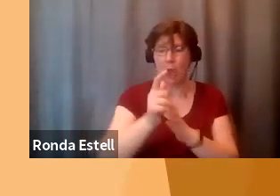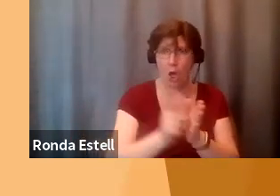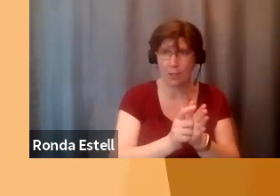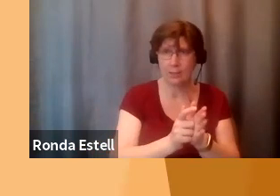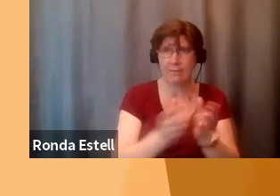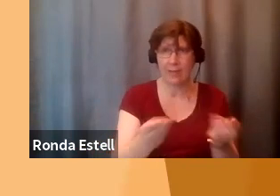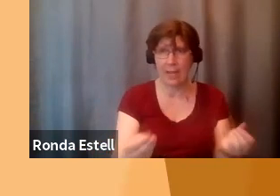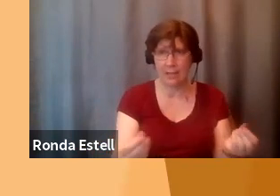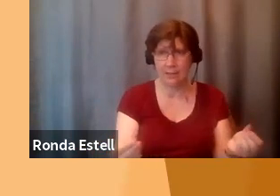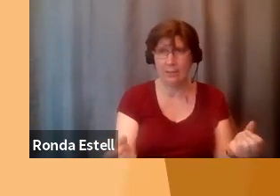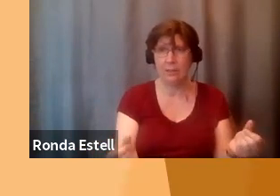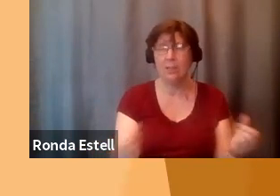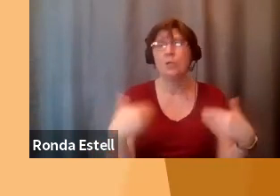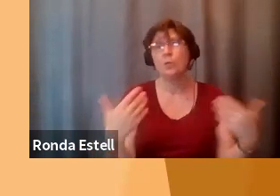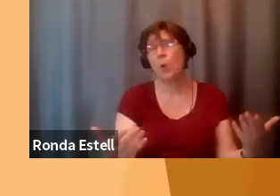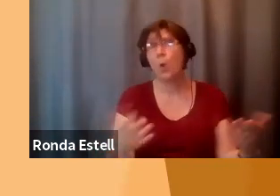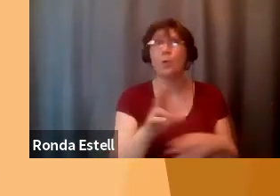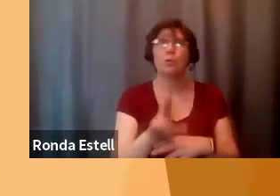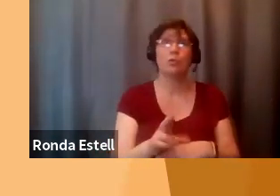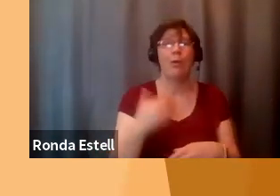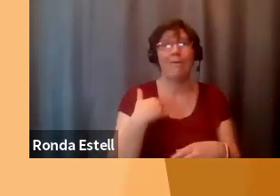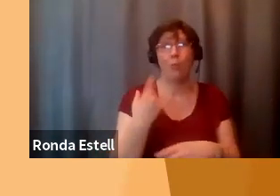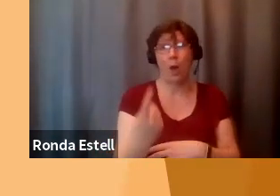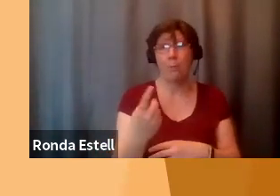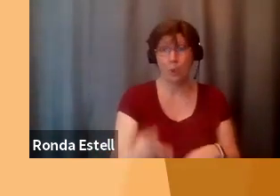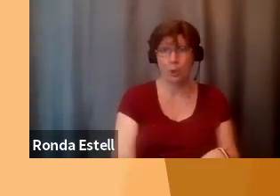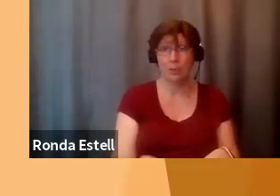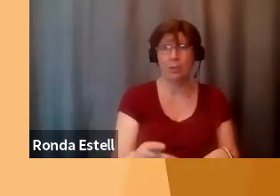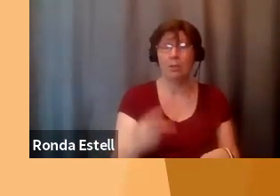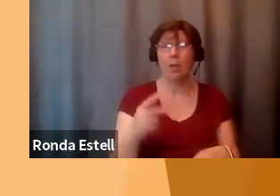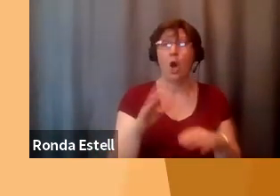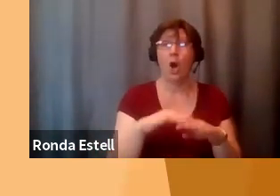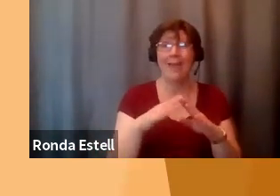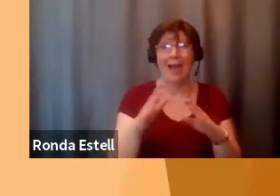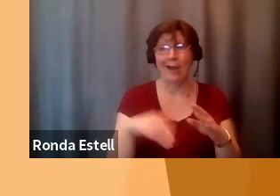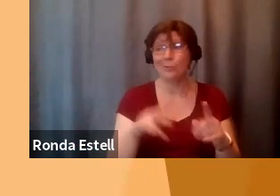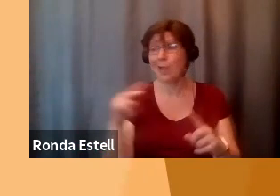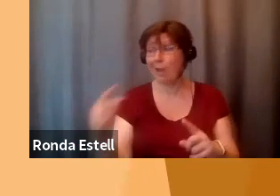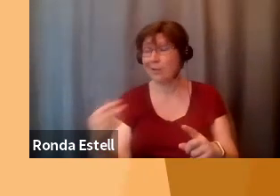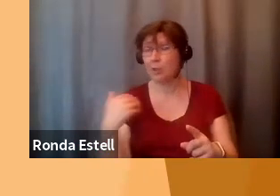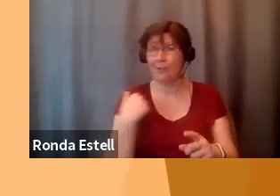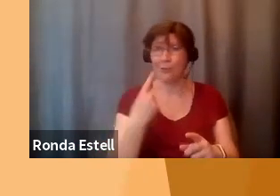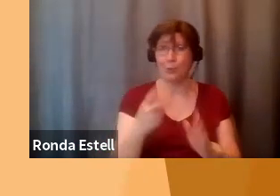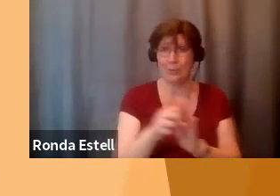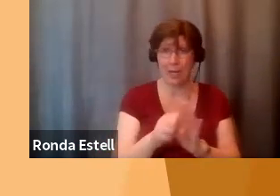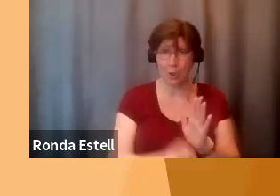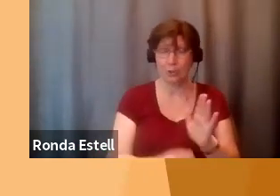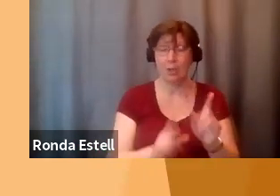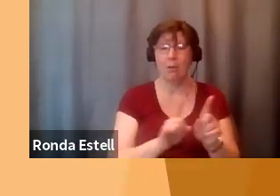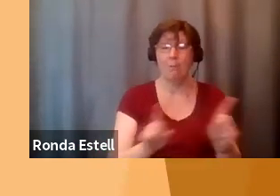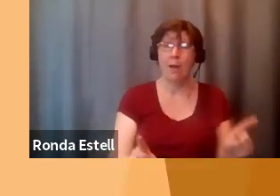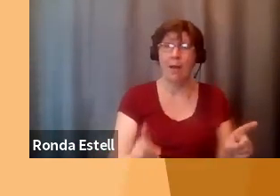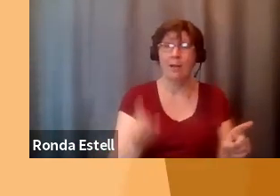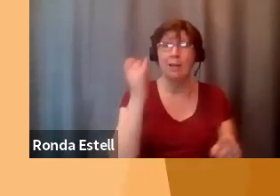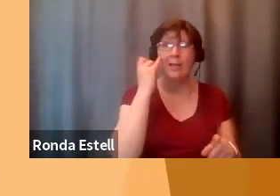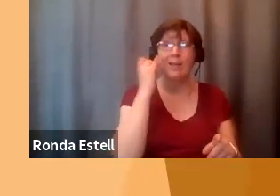land. So usually you get one person on the House side and you get your 2 senators. But if there